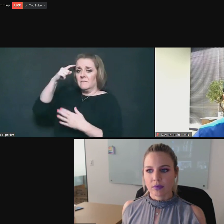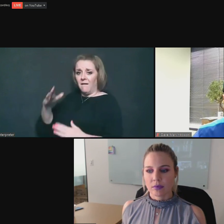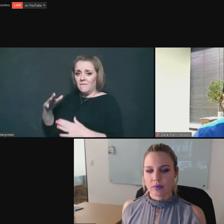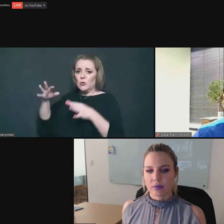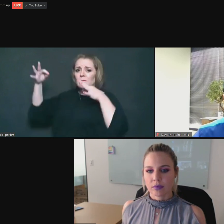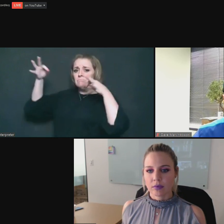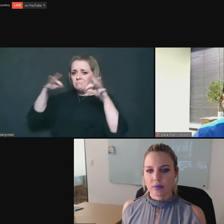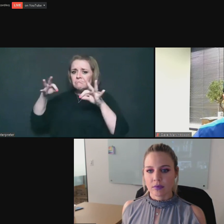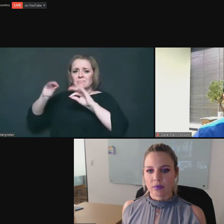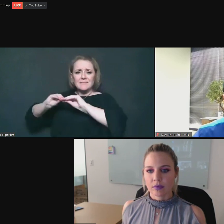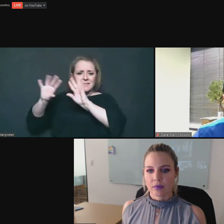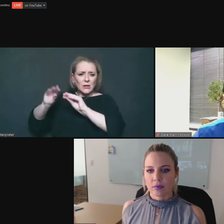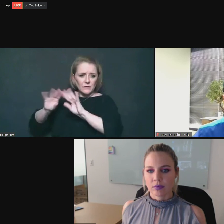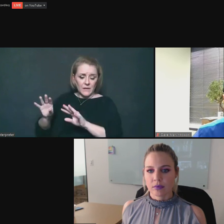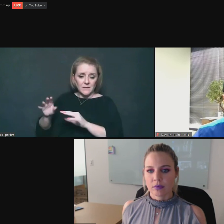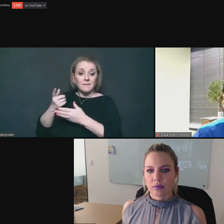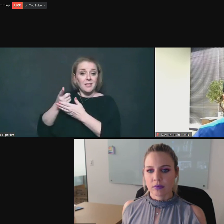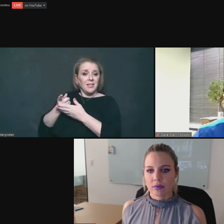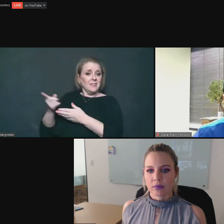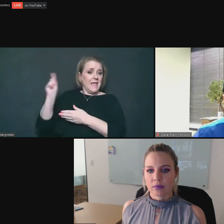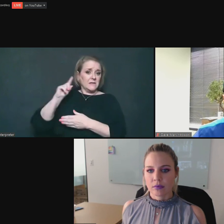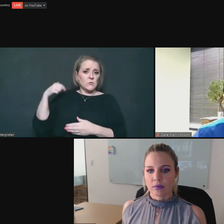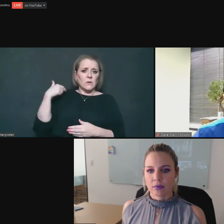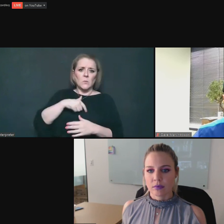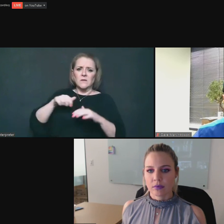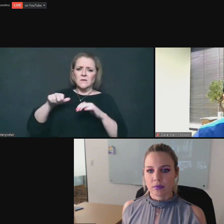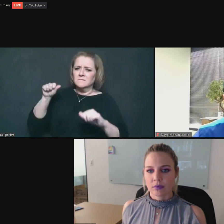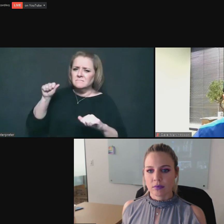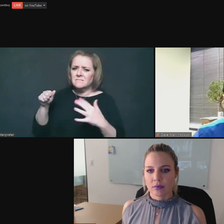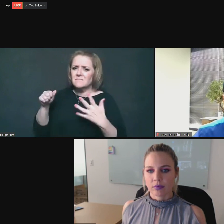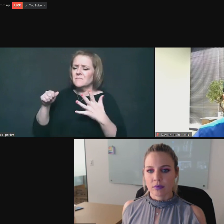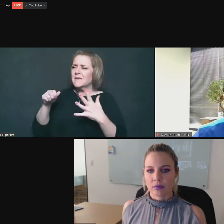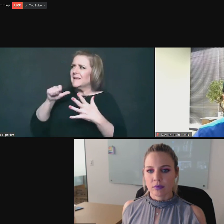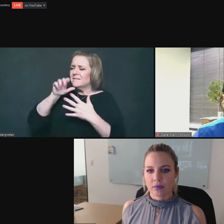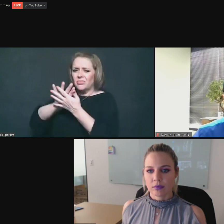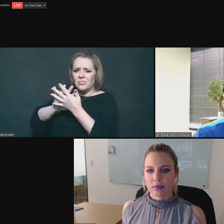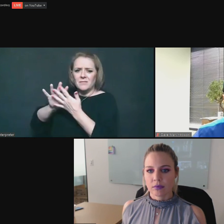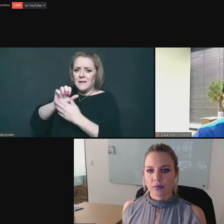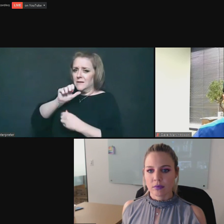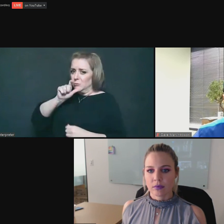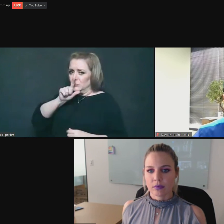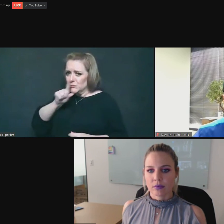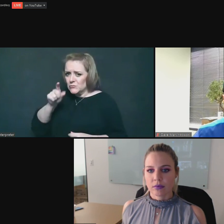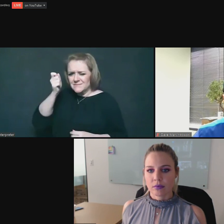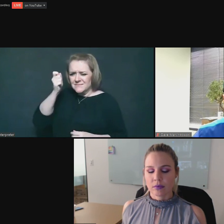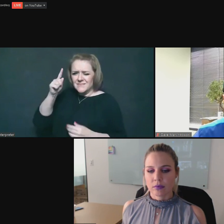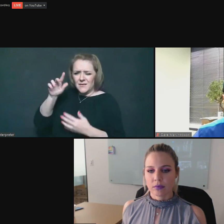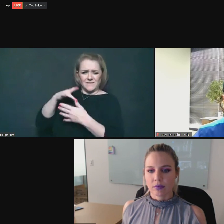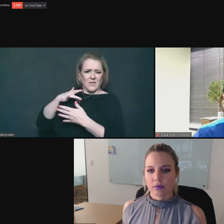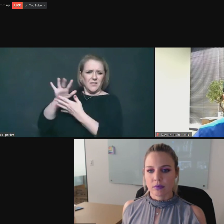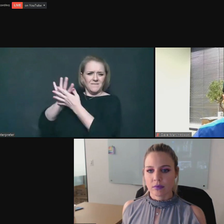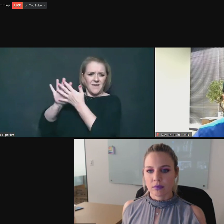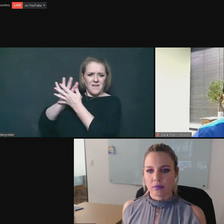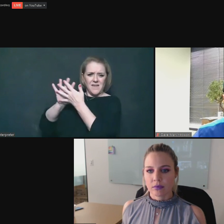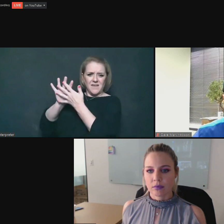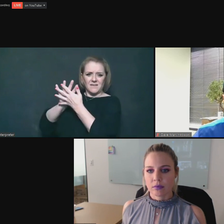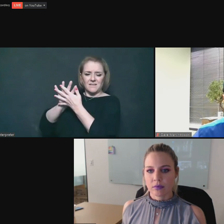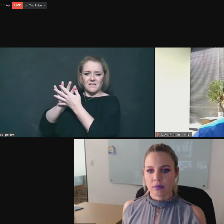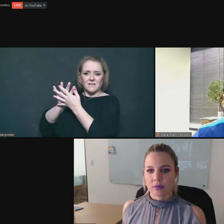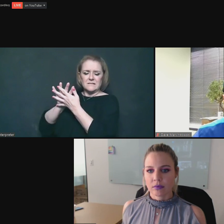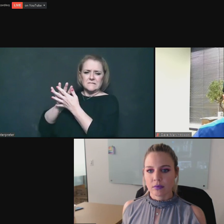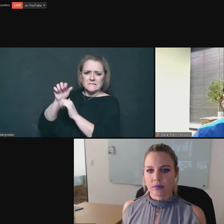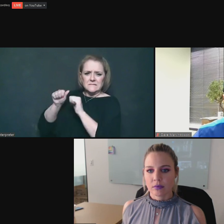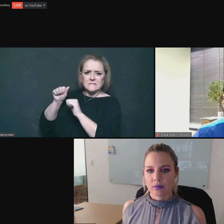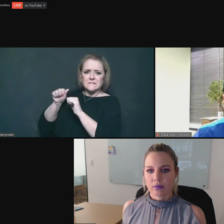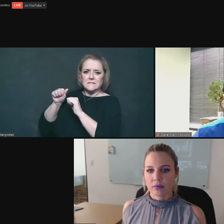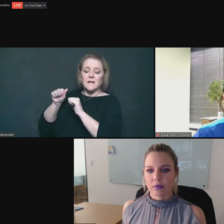Last week, I guess there was a few points in there that we felt like was vague. I'm very